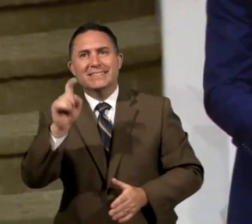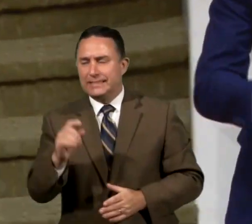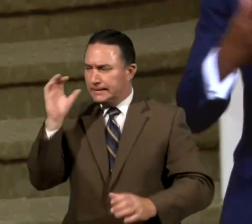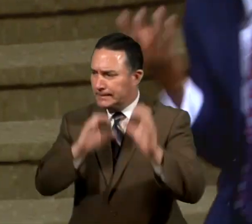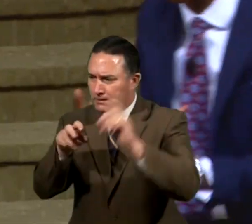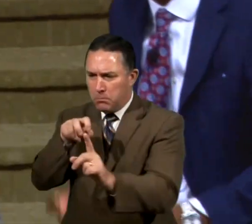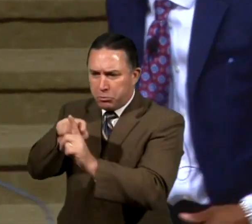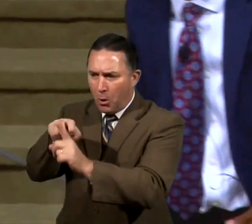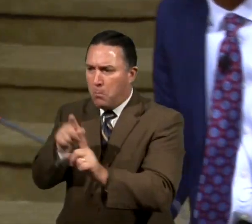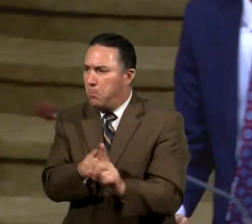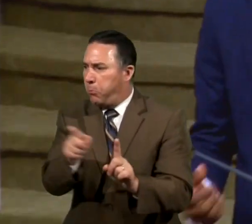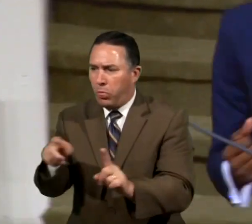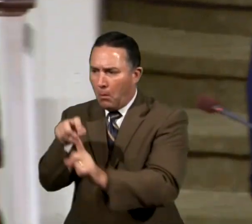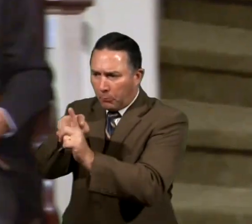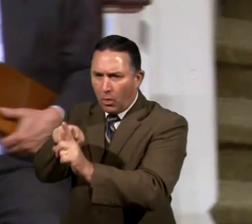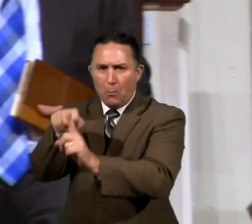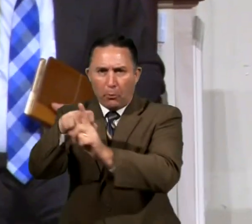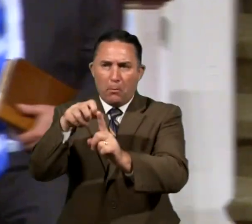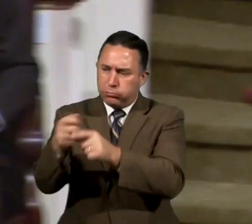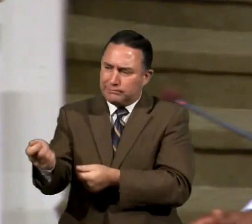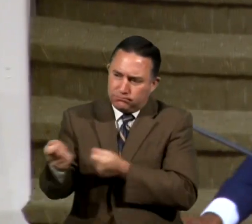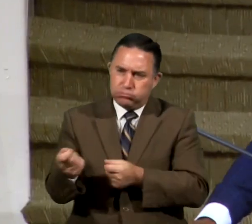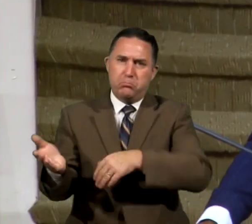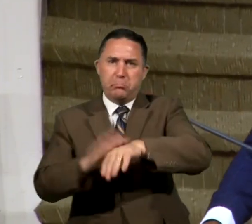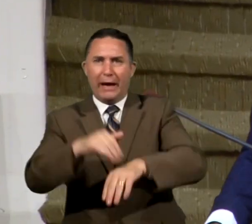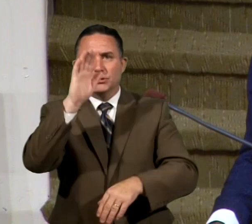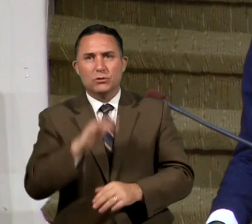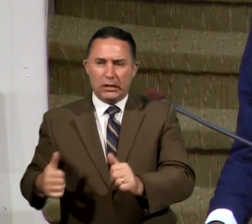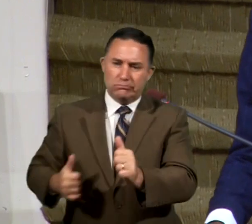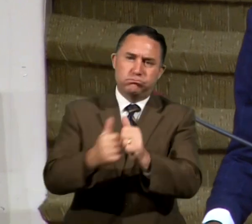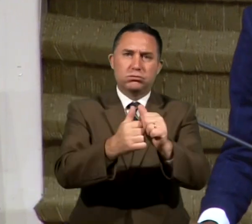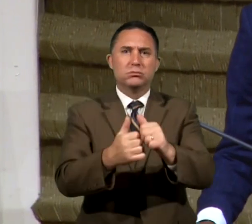seek people that's fallen away and draw them back to God.